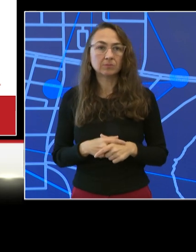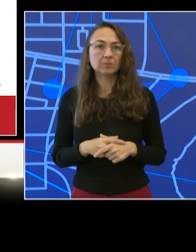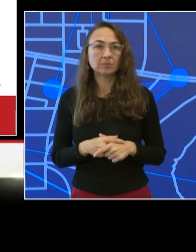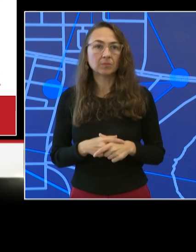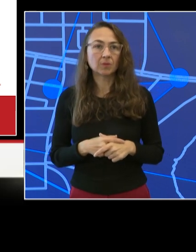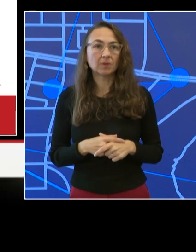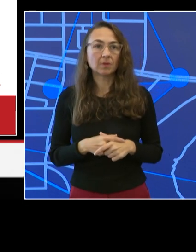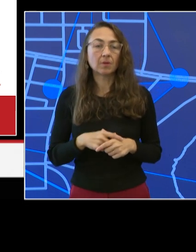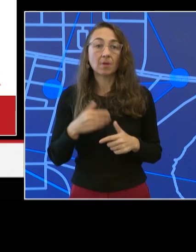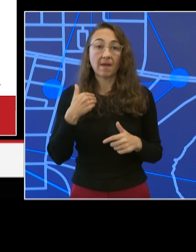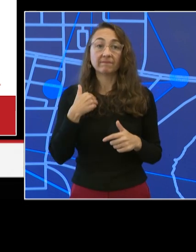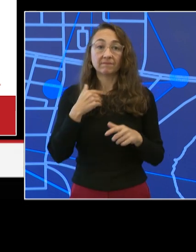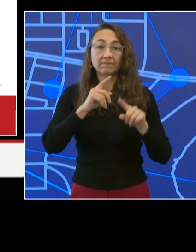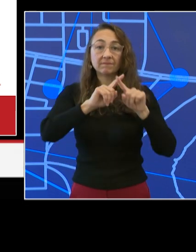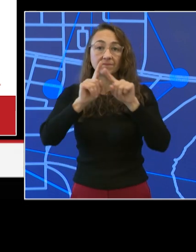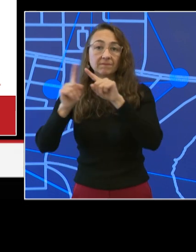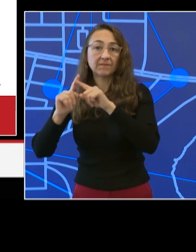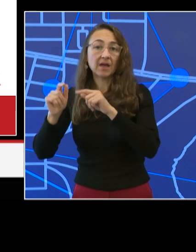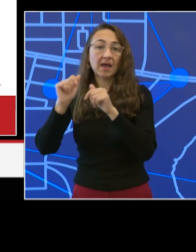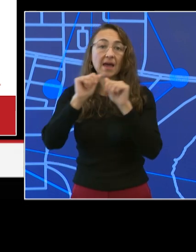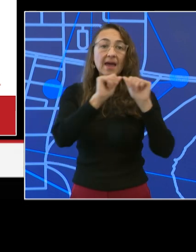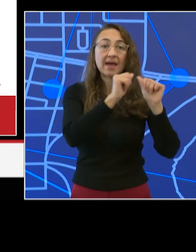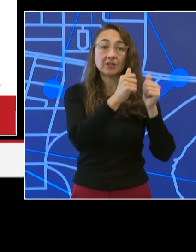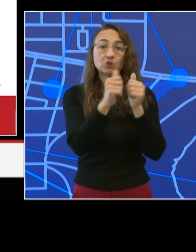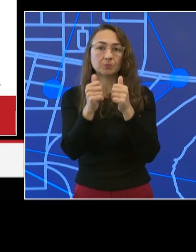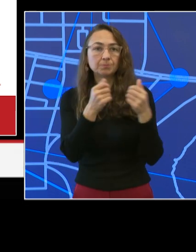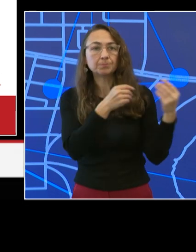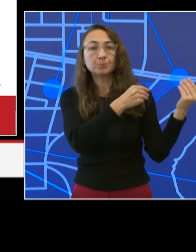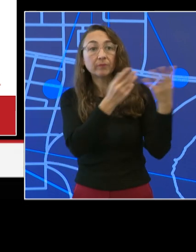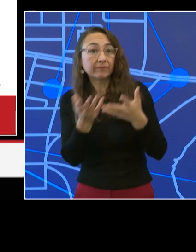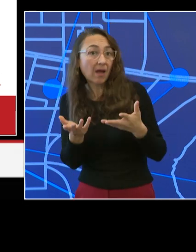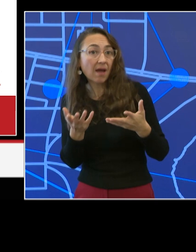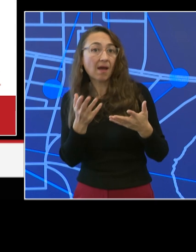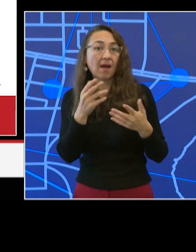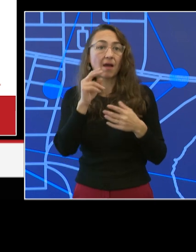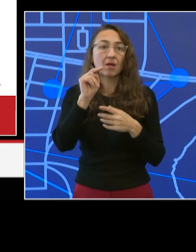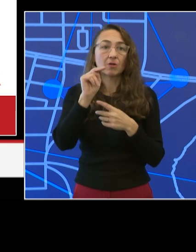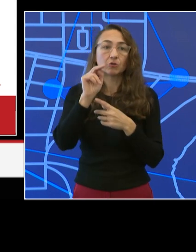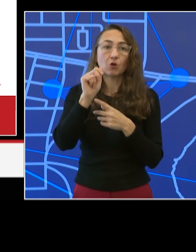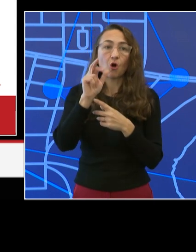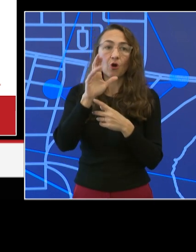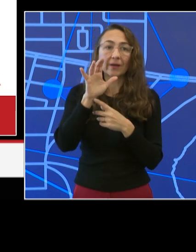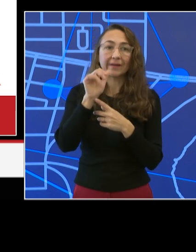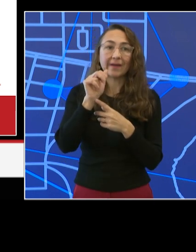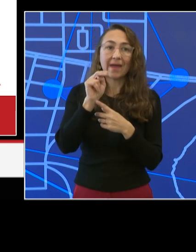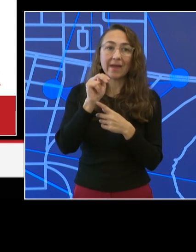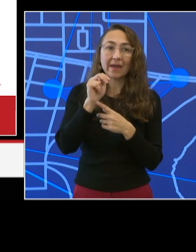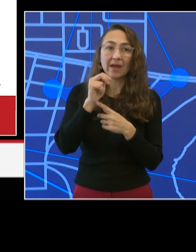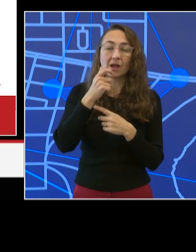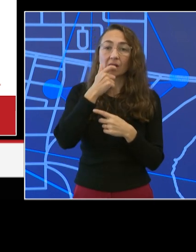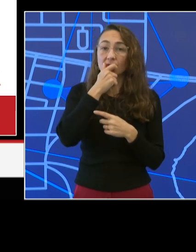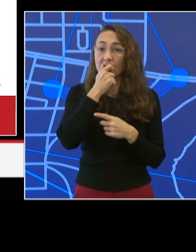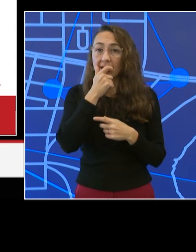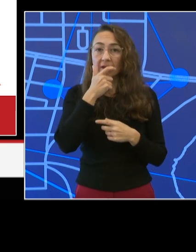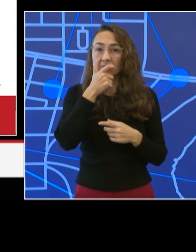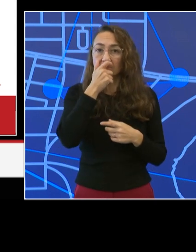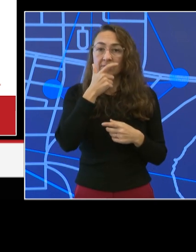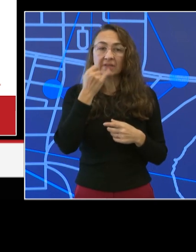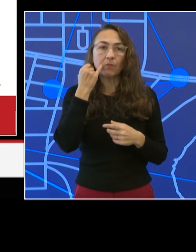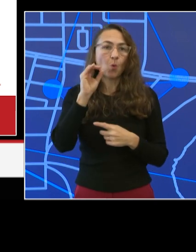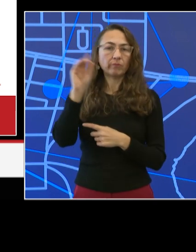so you can see all of this, all of the agency logos. Literally, these are agencies that are